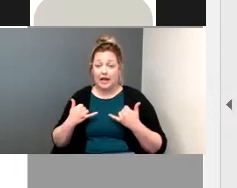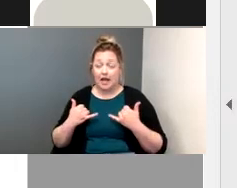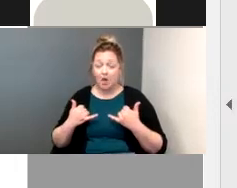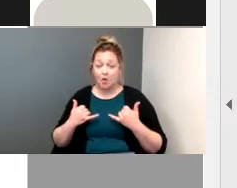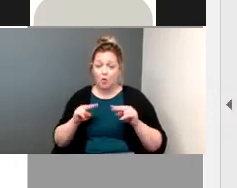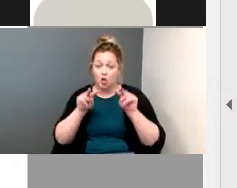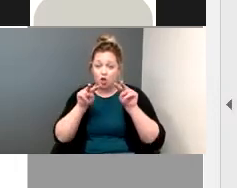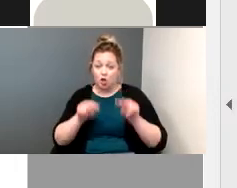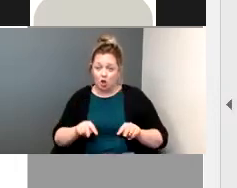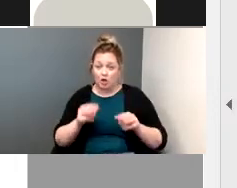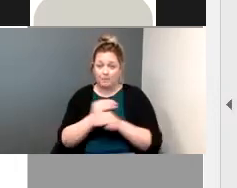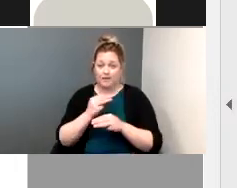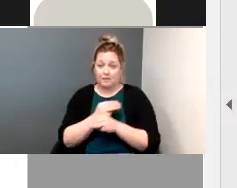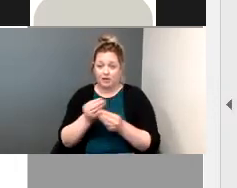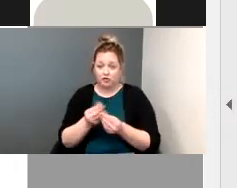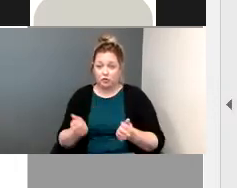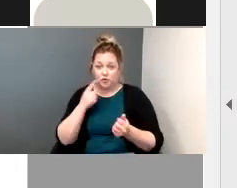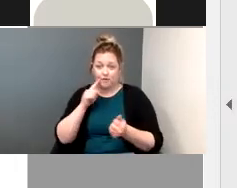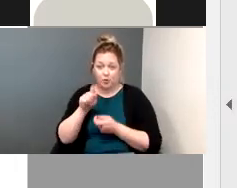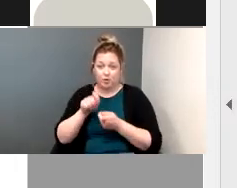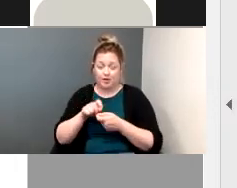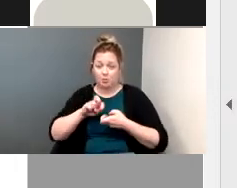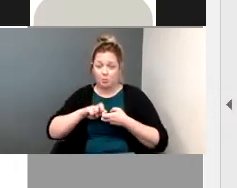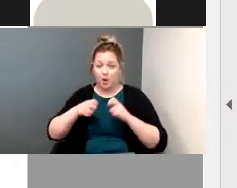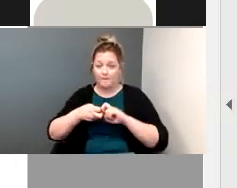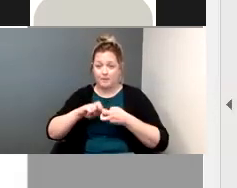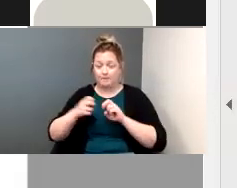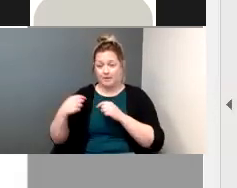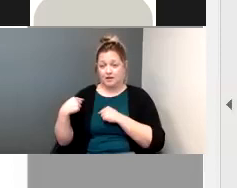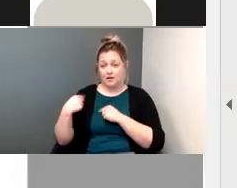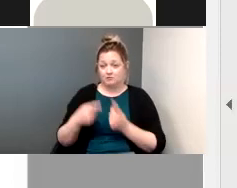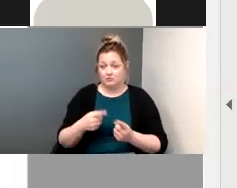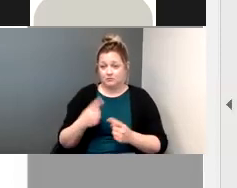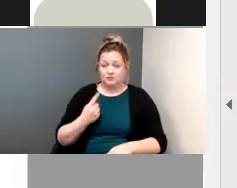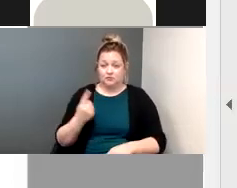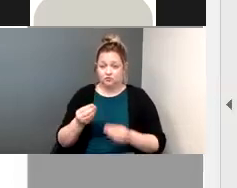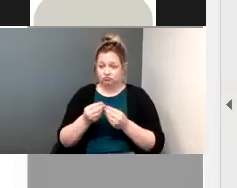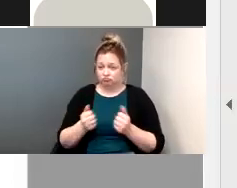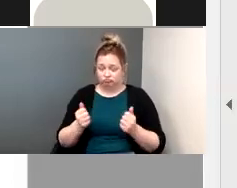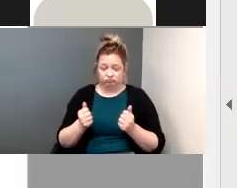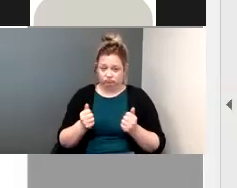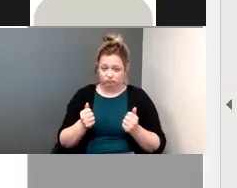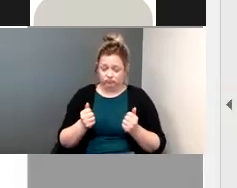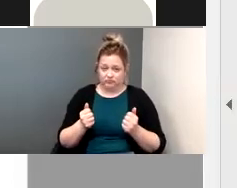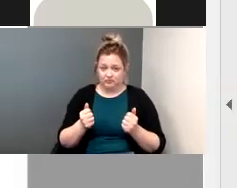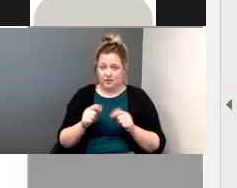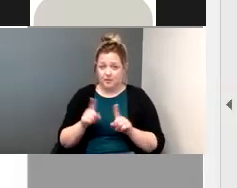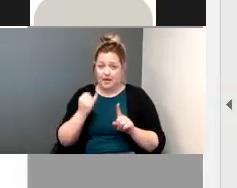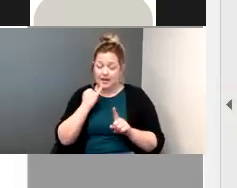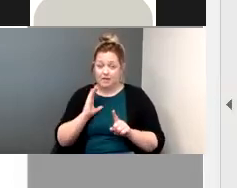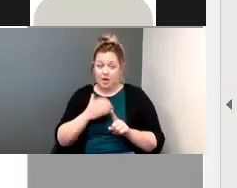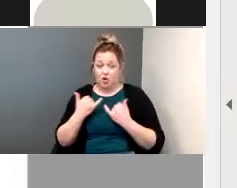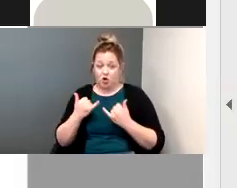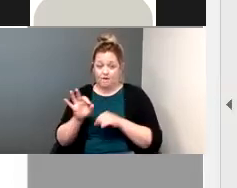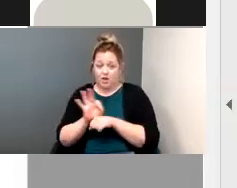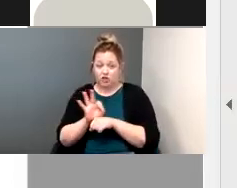to a particular problem. Up till now, we have been just intuitively solving these things, but let's say that our current function grows with this particular